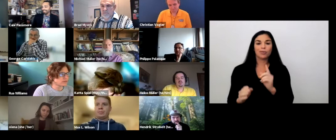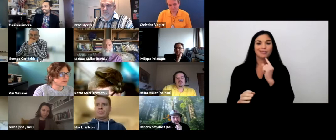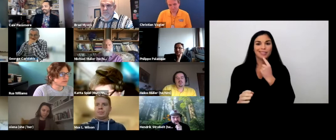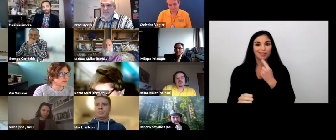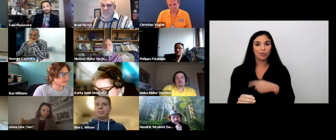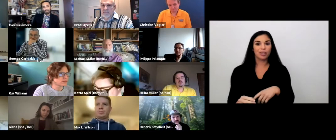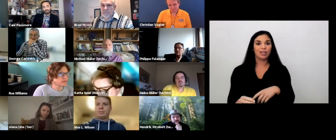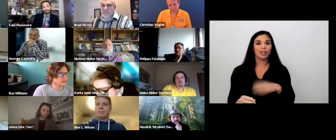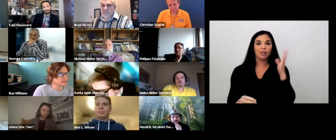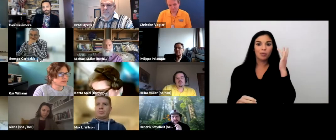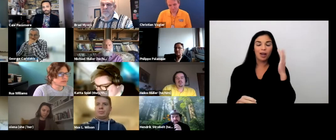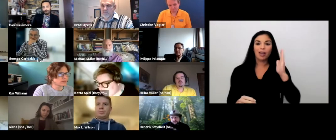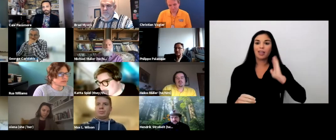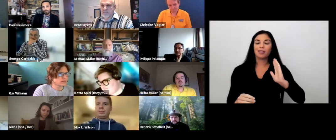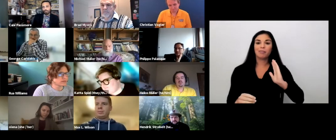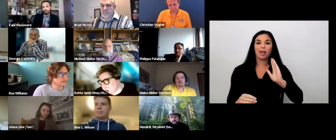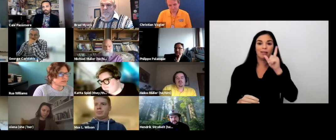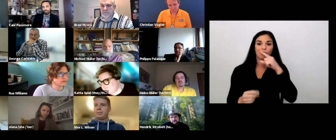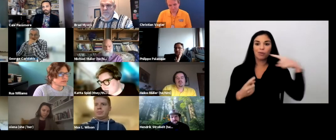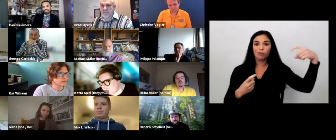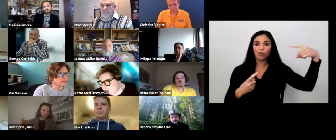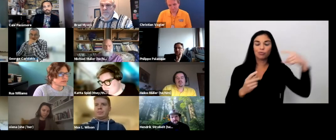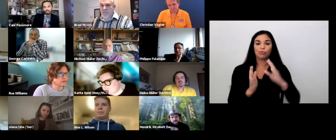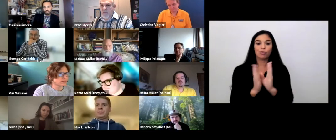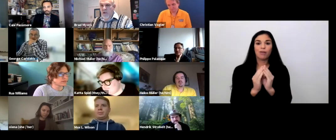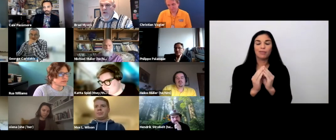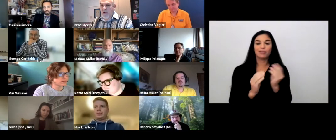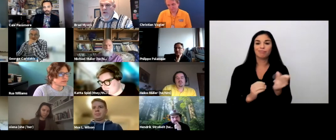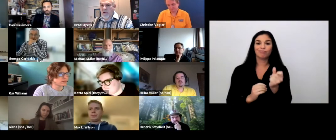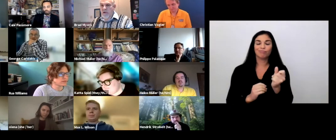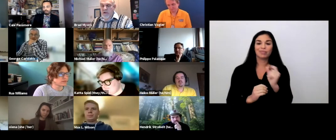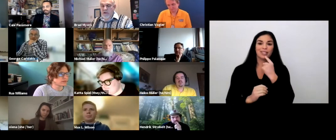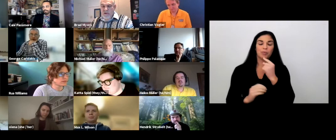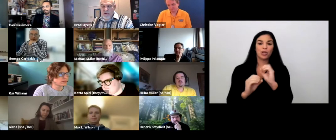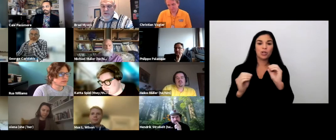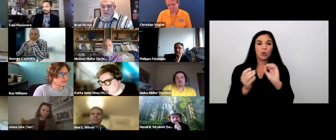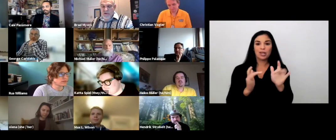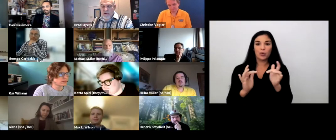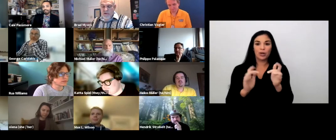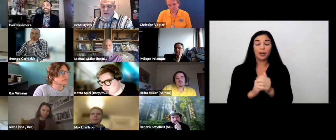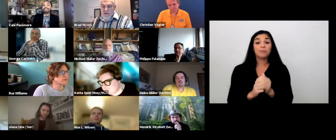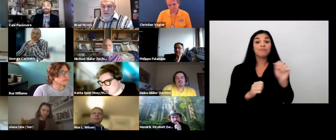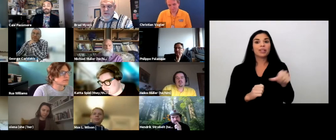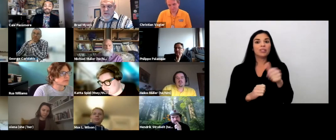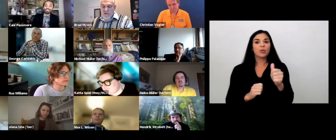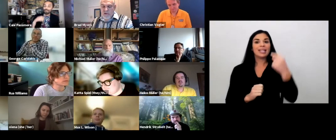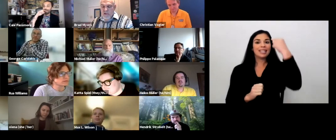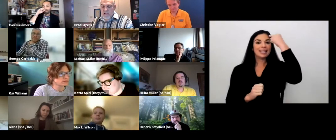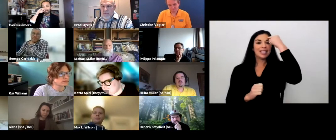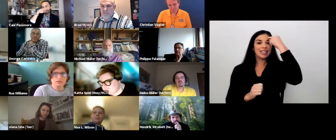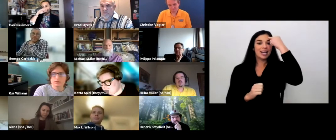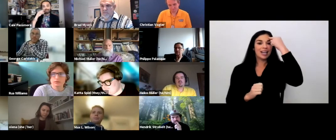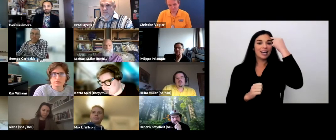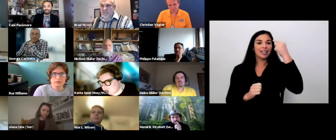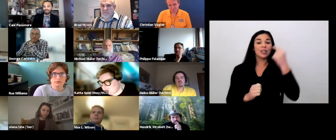like, virtual conferences. Does anyone have any thoughts around what, and thank you, Rua, so much